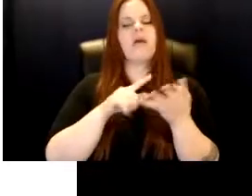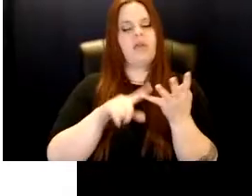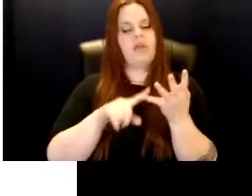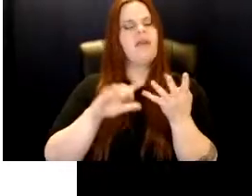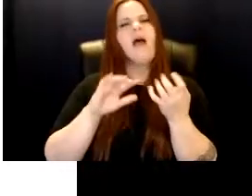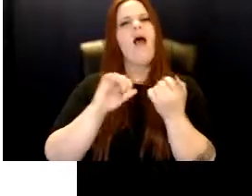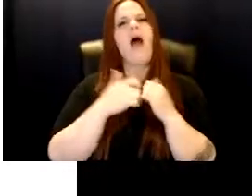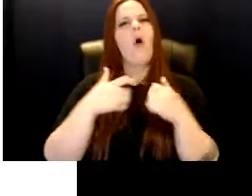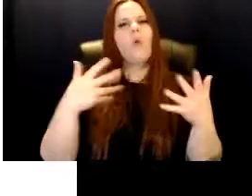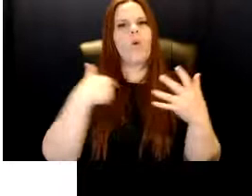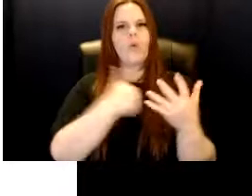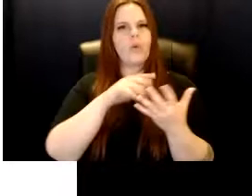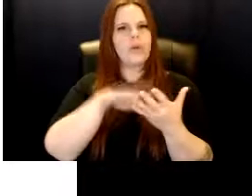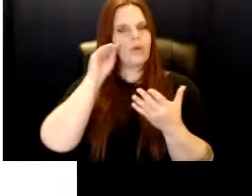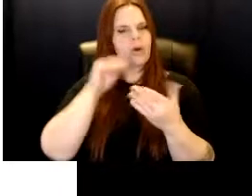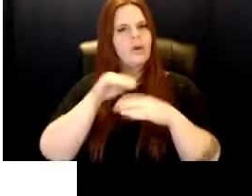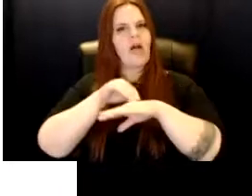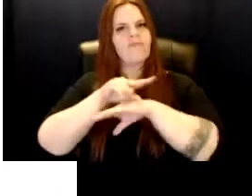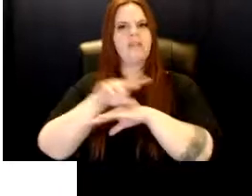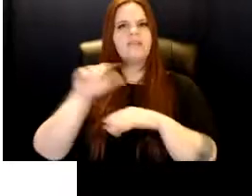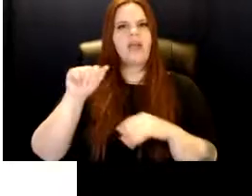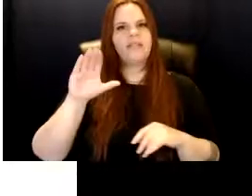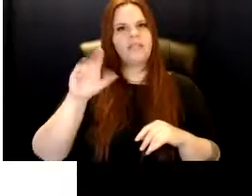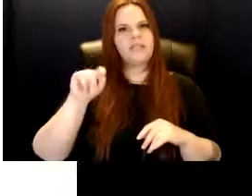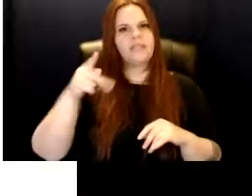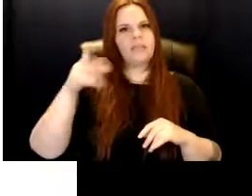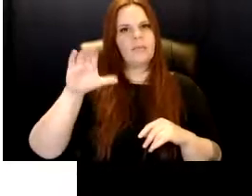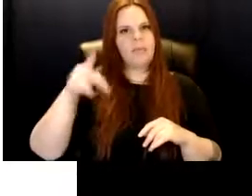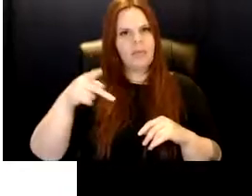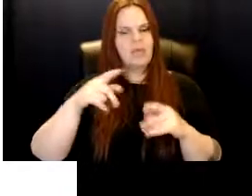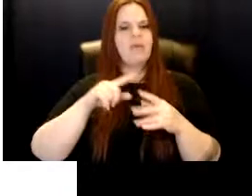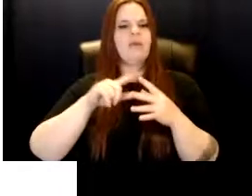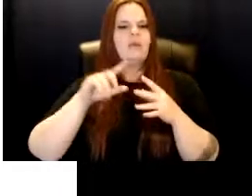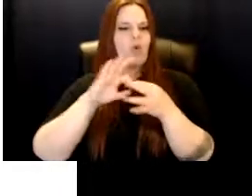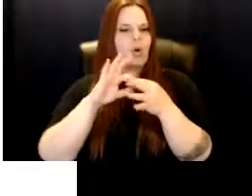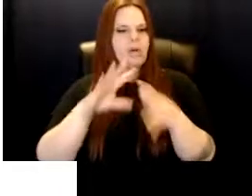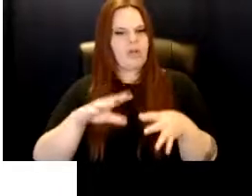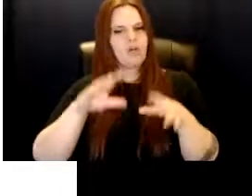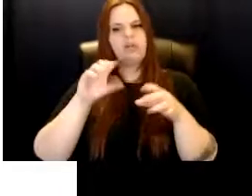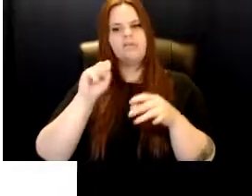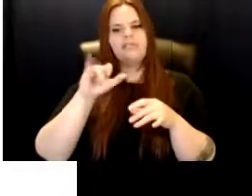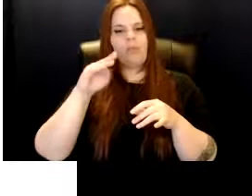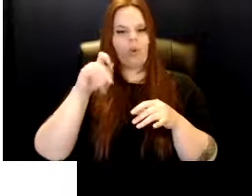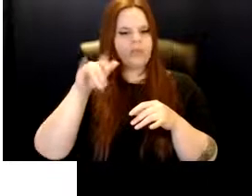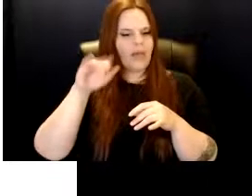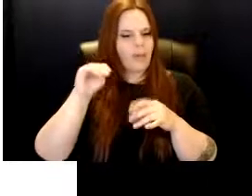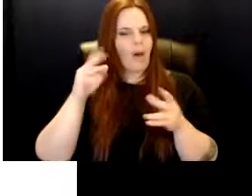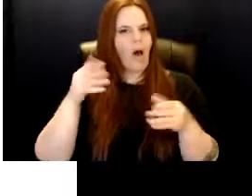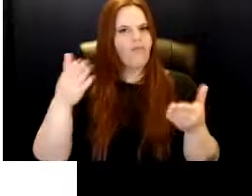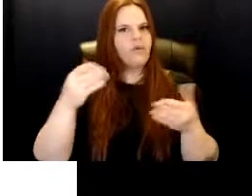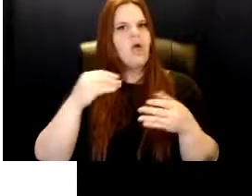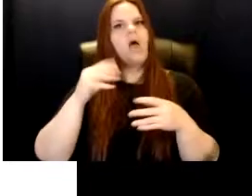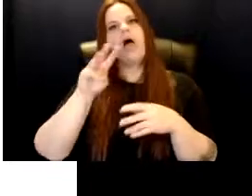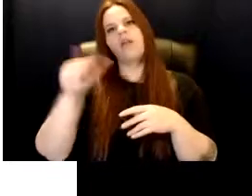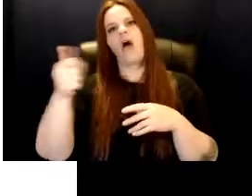affect our ACTCP ADA coordinator program, our symposium offerings, and other webinars and targeted trainings? Next